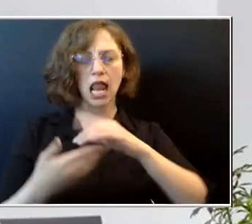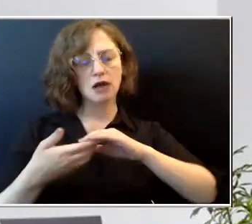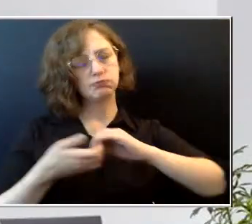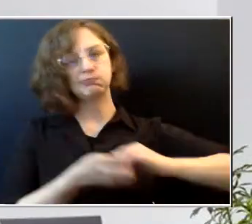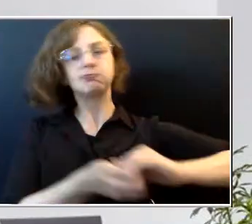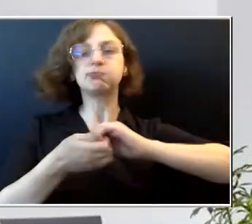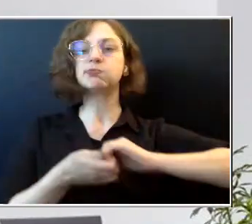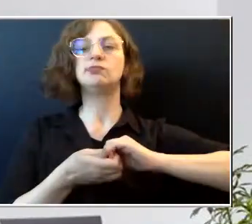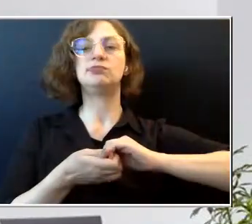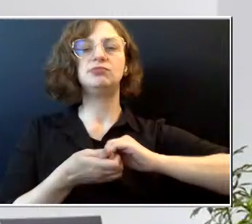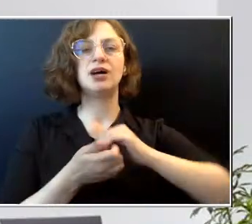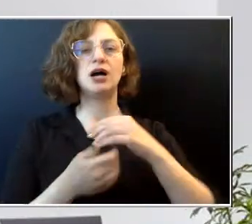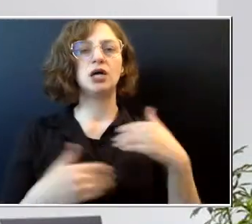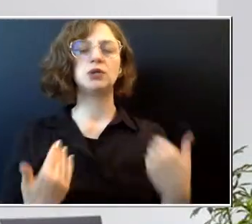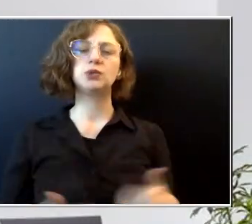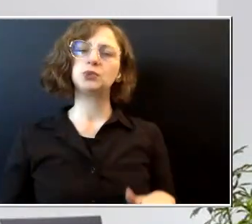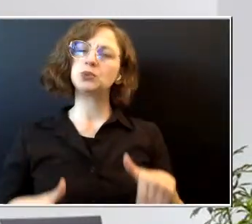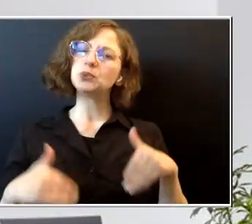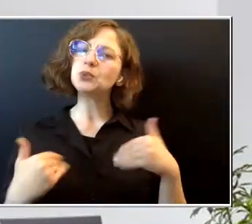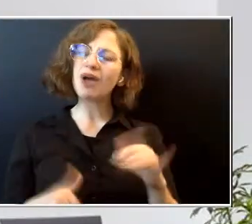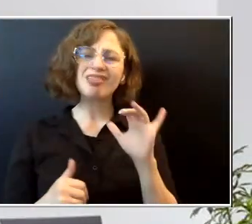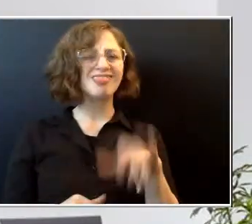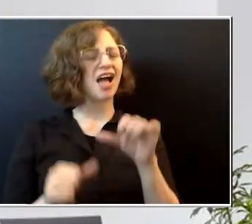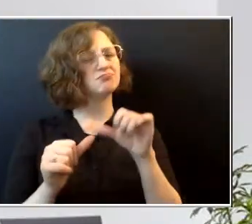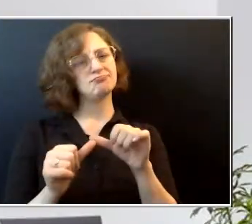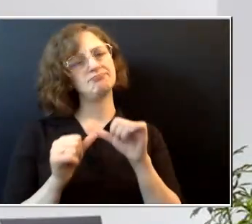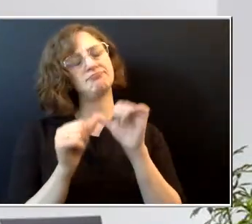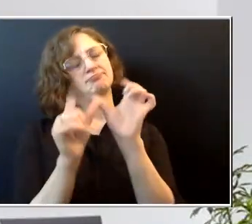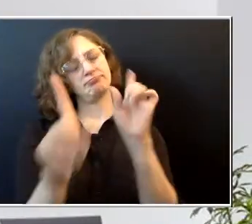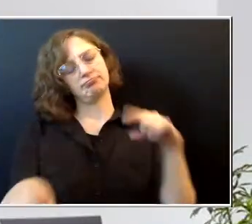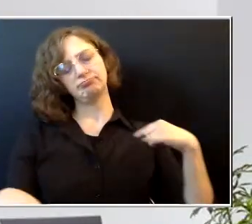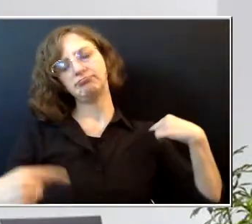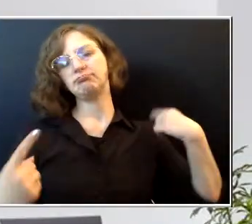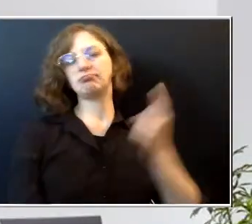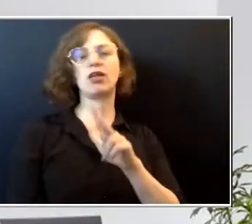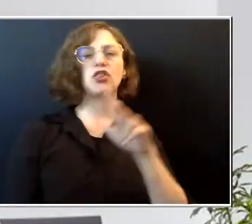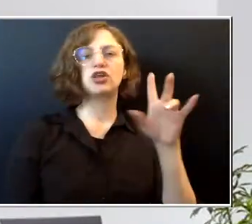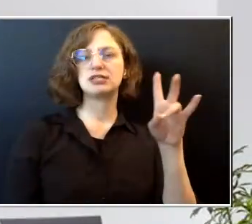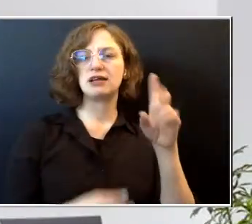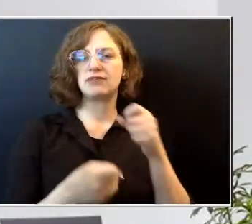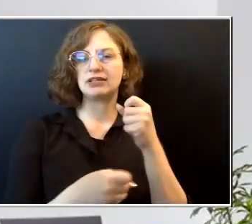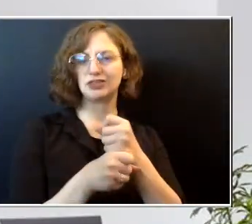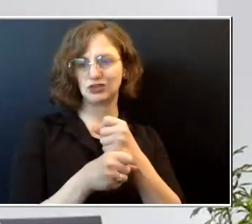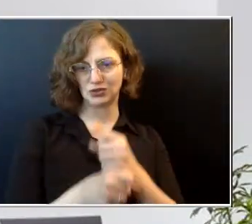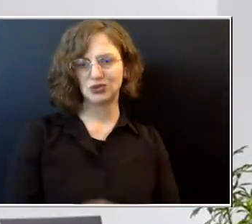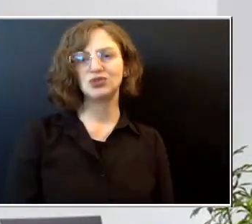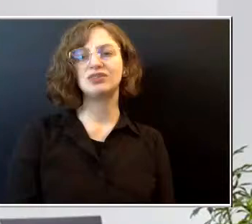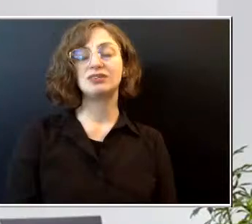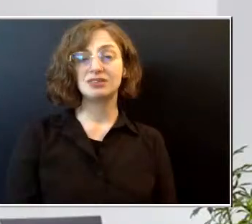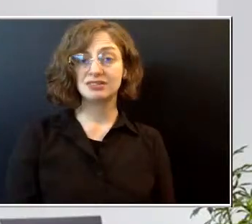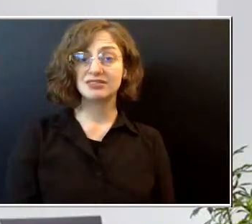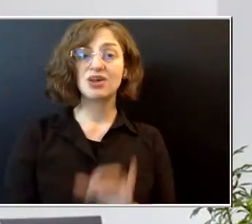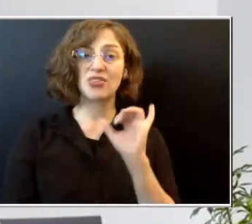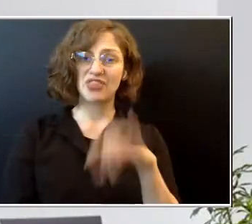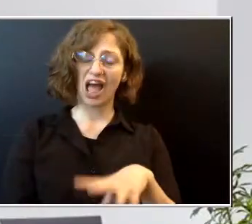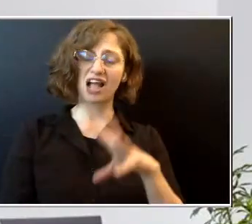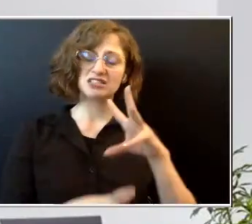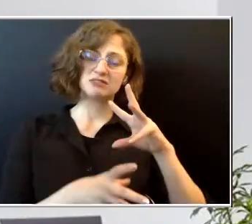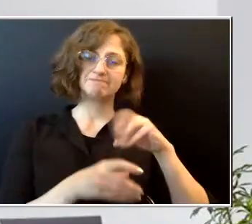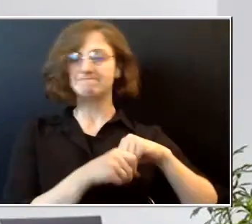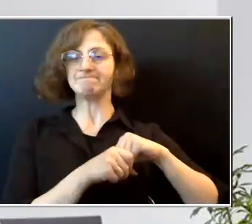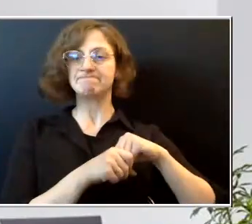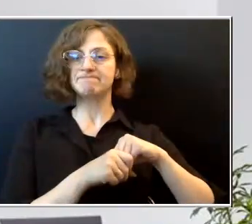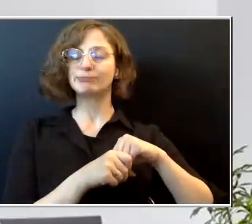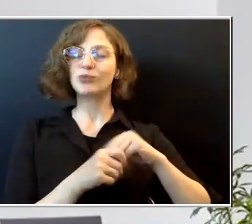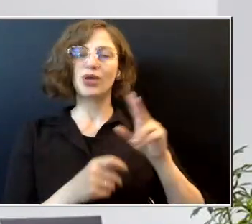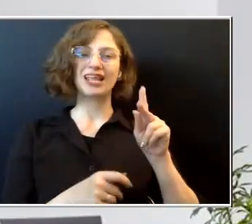fashion is something that is maintained throughout that 37-year period. So I think that's really part of KU's success, is the way